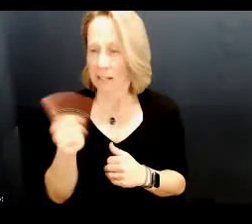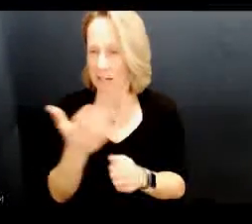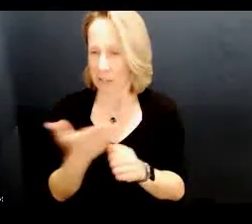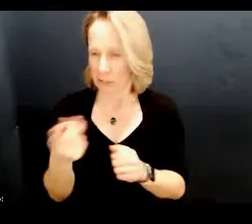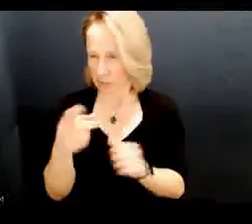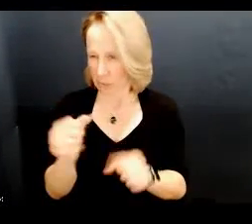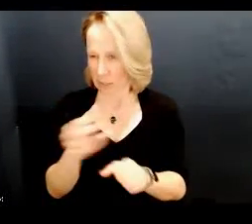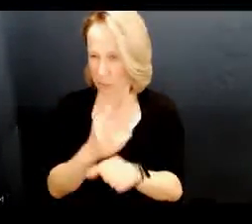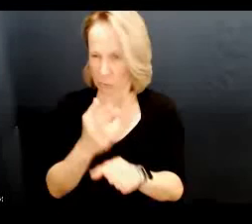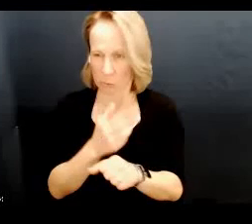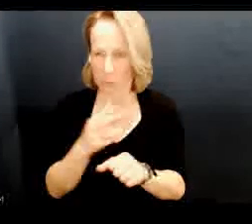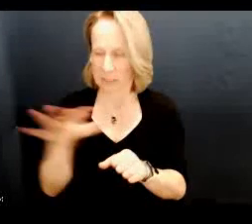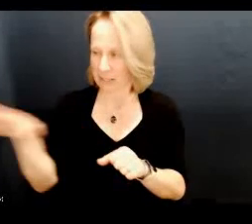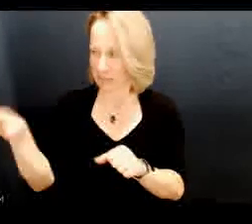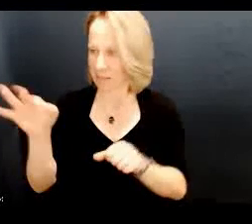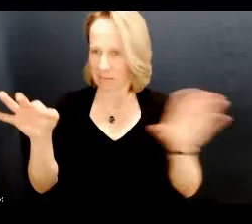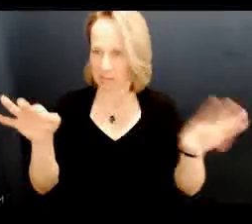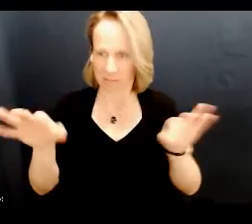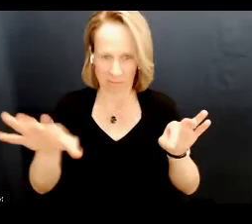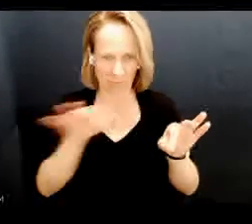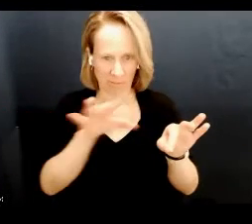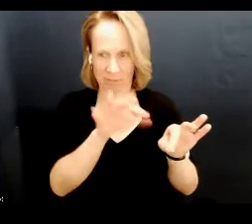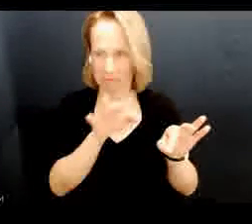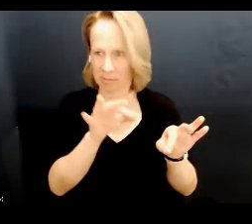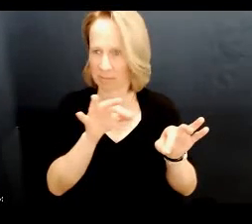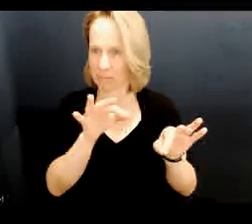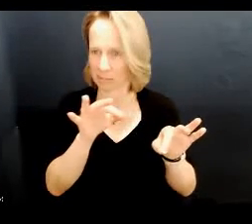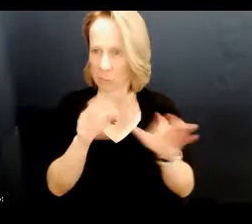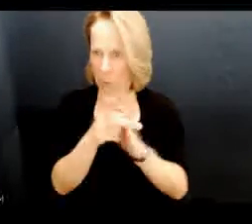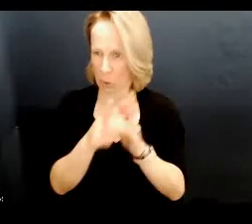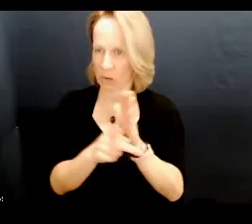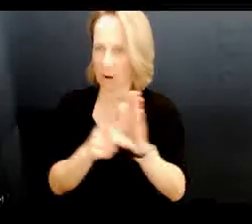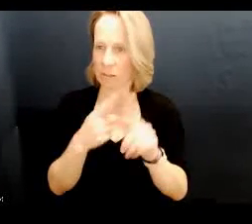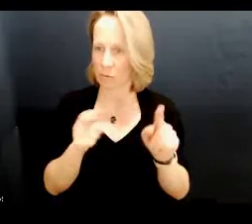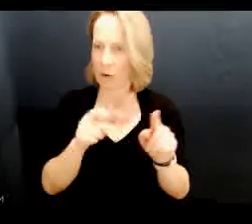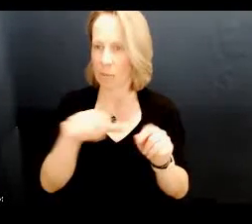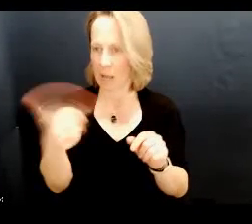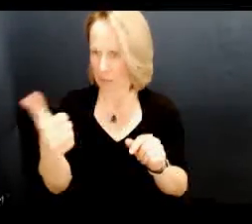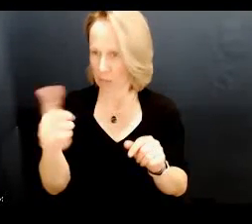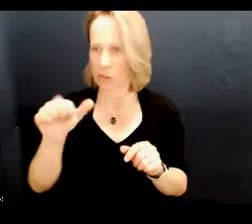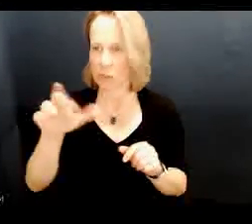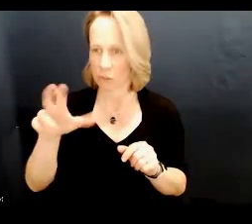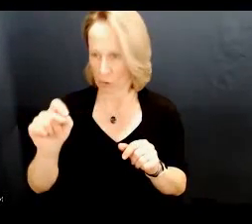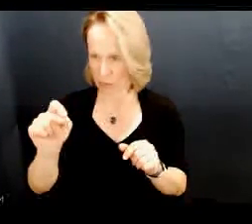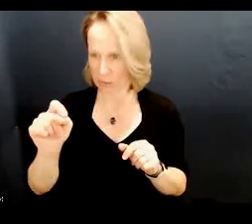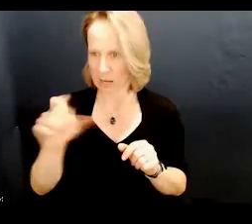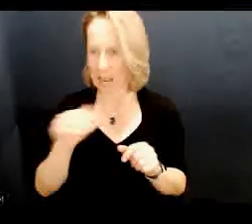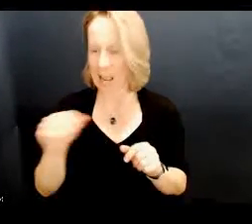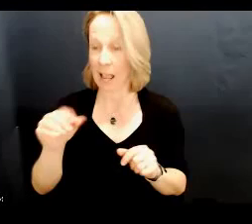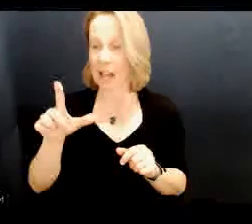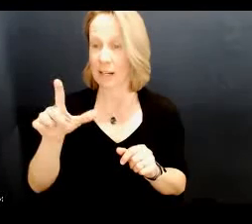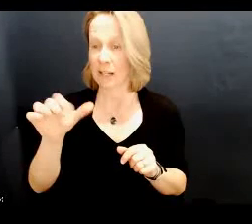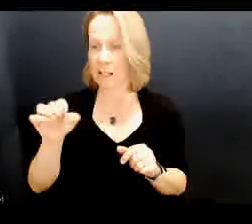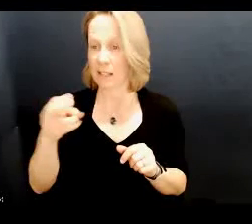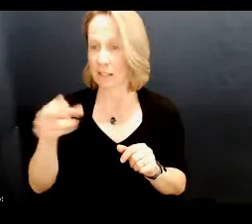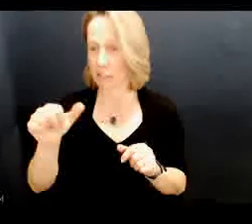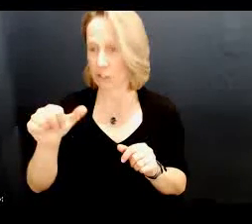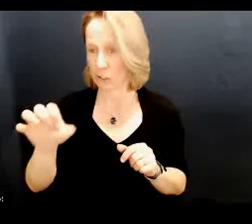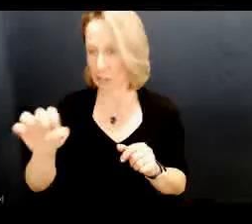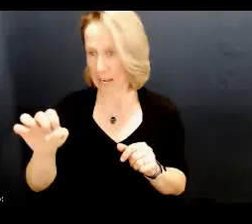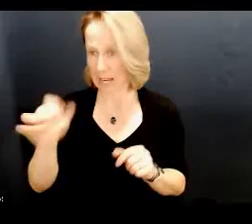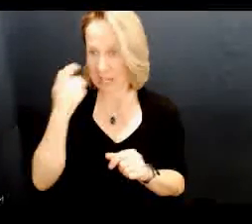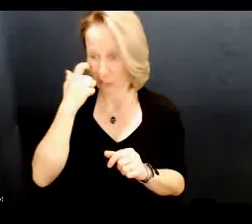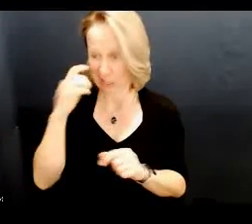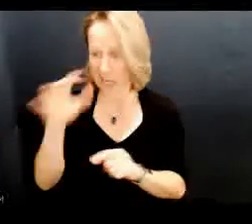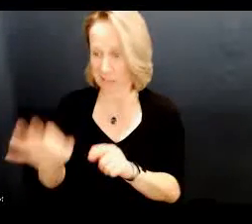protocols from different SARTs. And so Lachey has just put in the chat the link to get the guidelines and